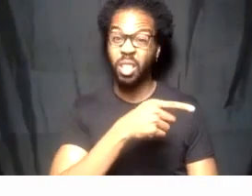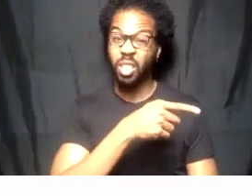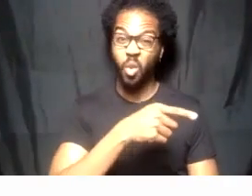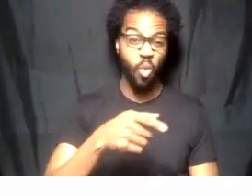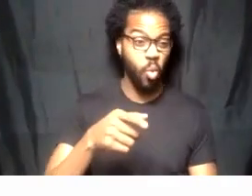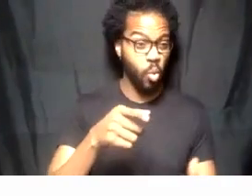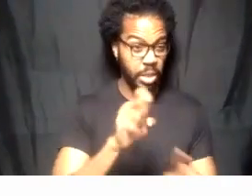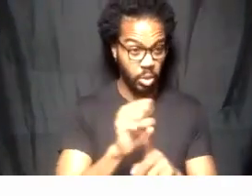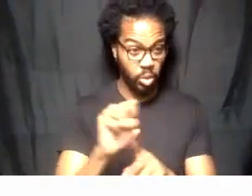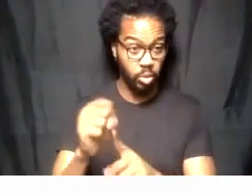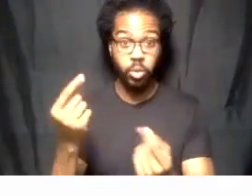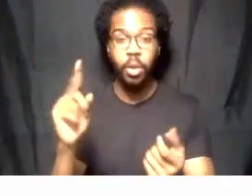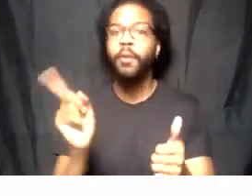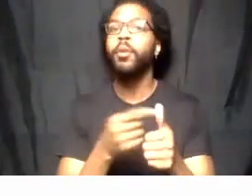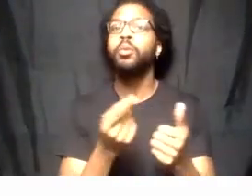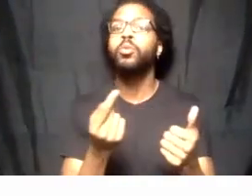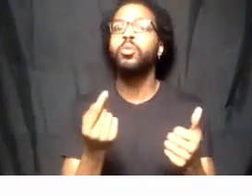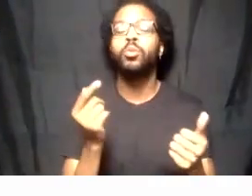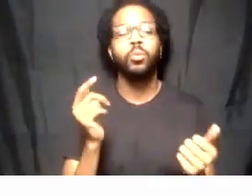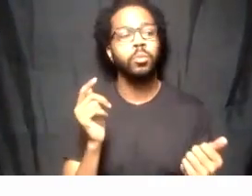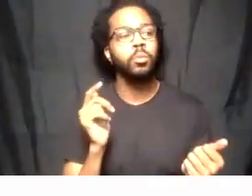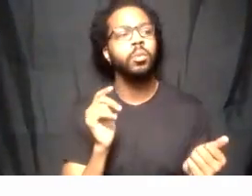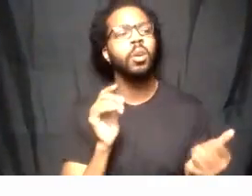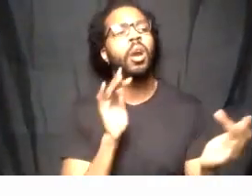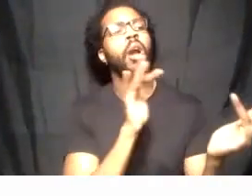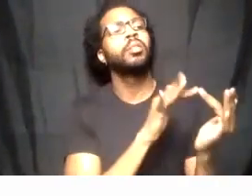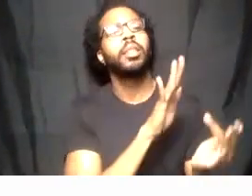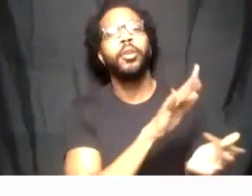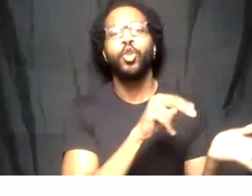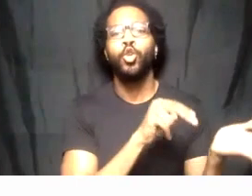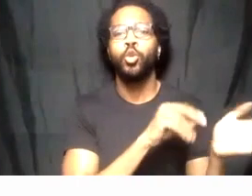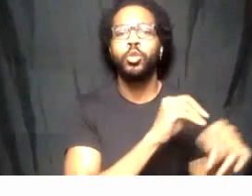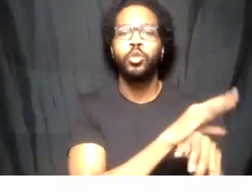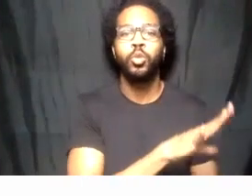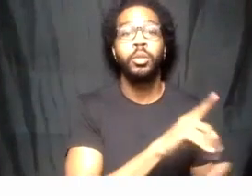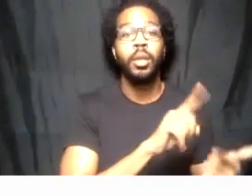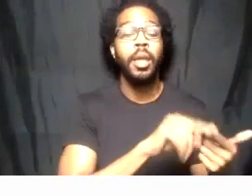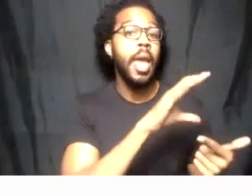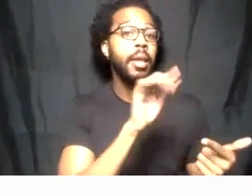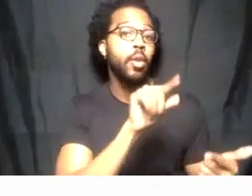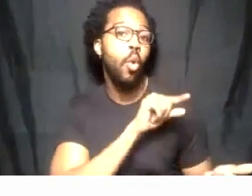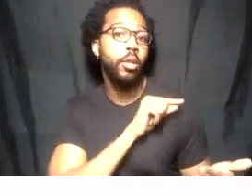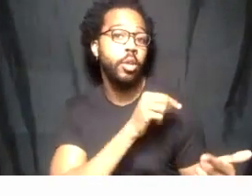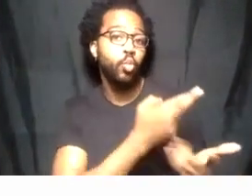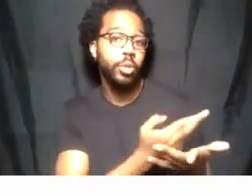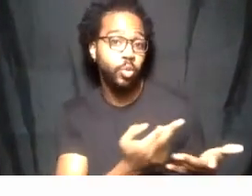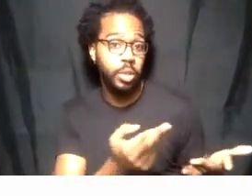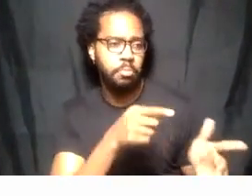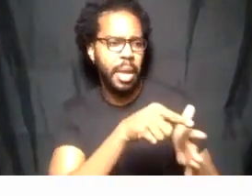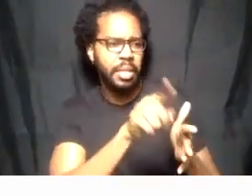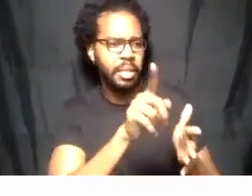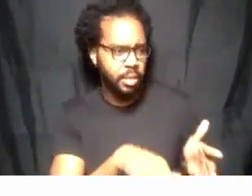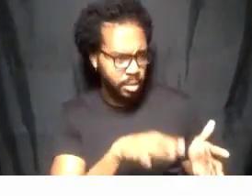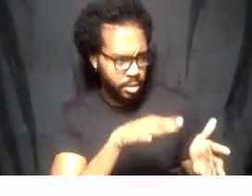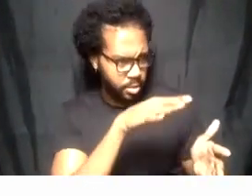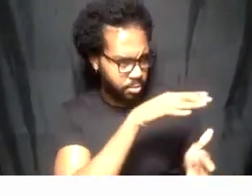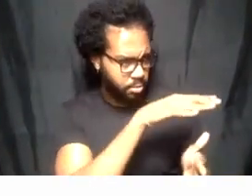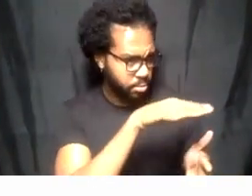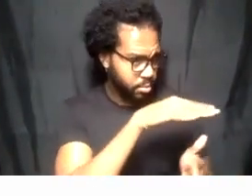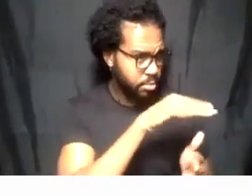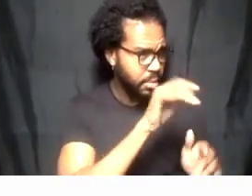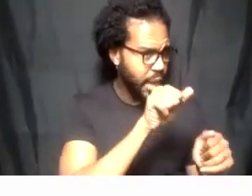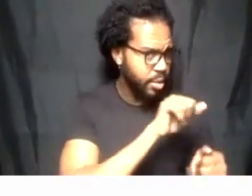to reach out to the nurse consultant and the quality resource specialist assigned so that they can reach out, check